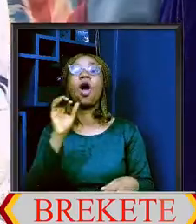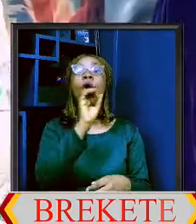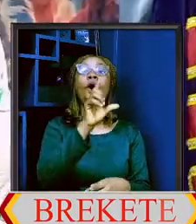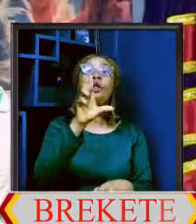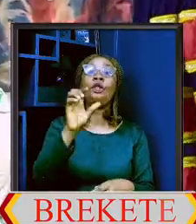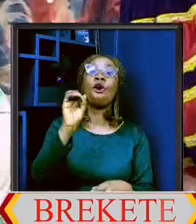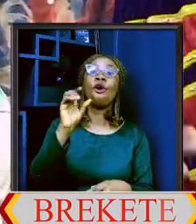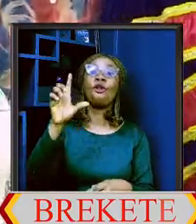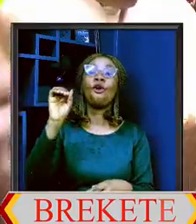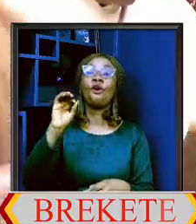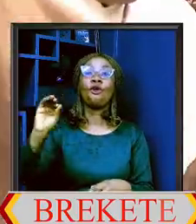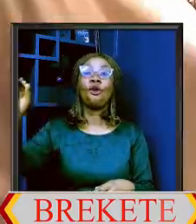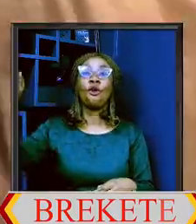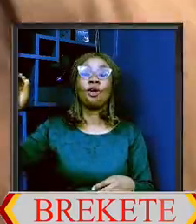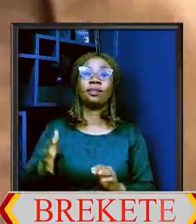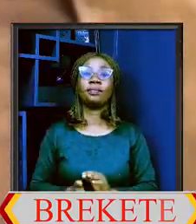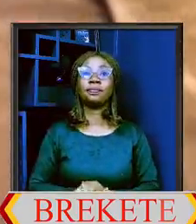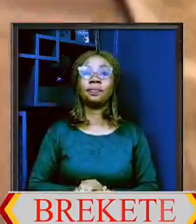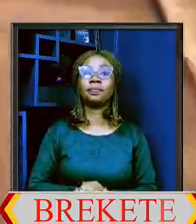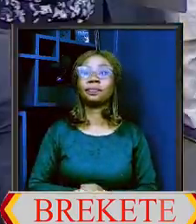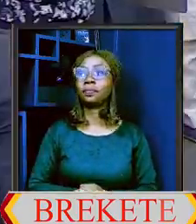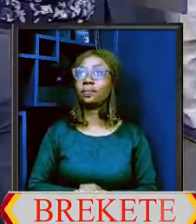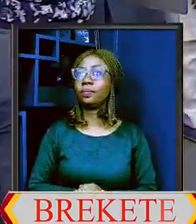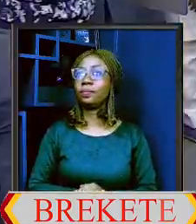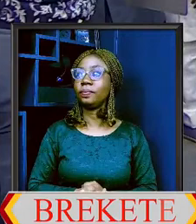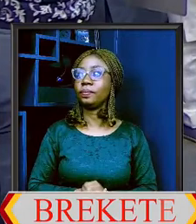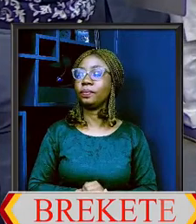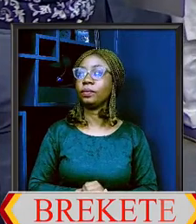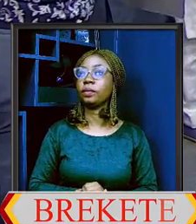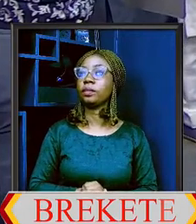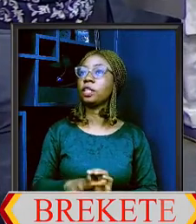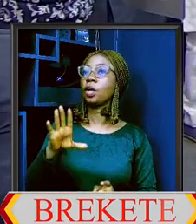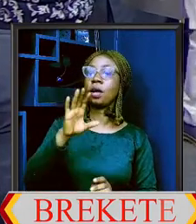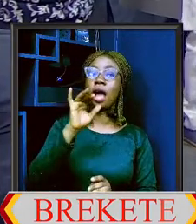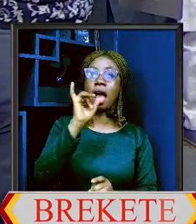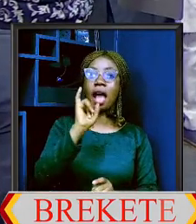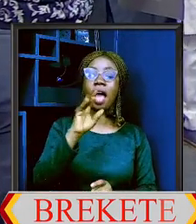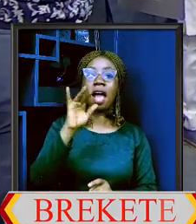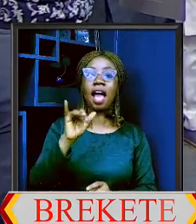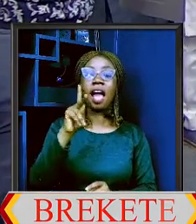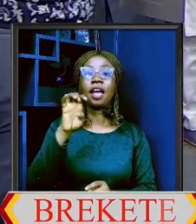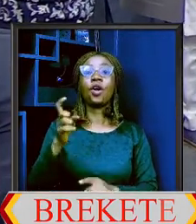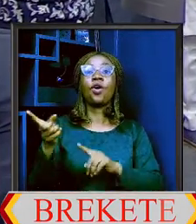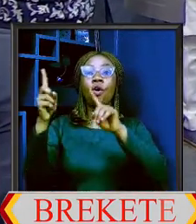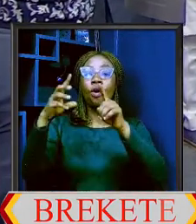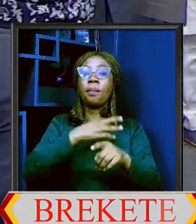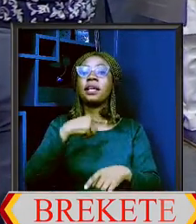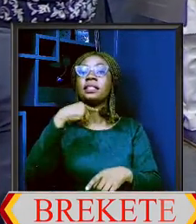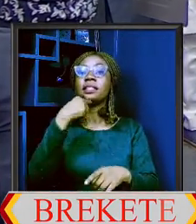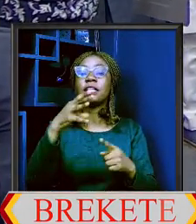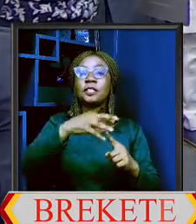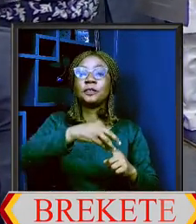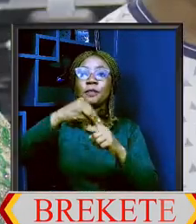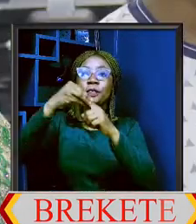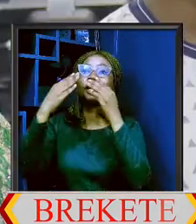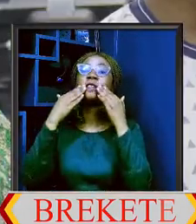em consultant Ike come and say a special thank you on on behalf of Breet family